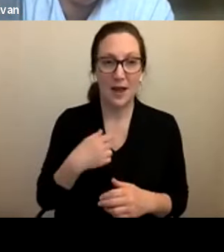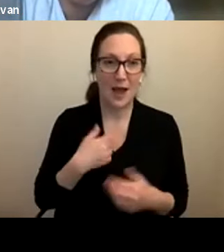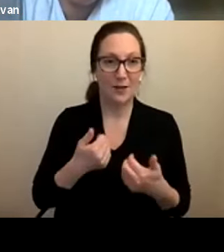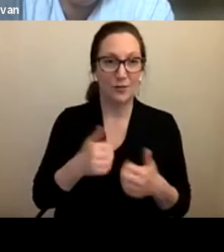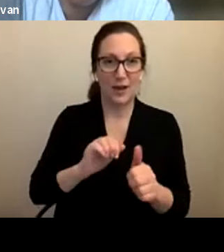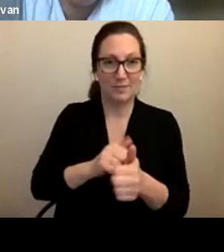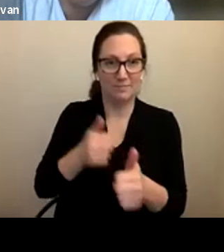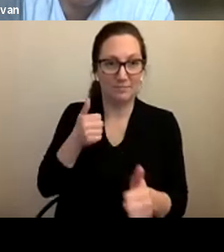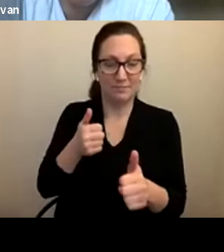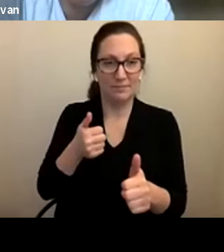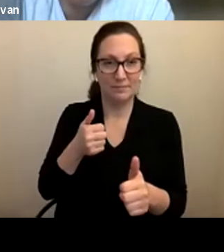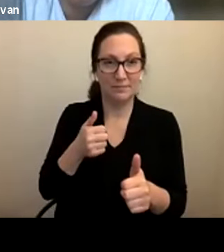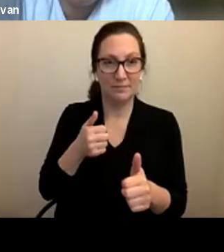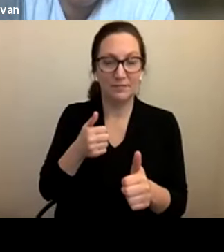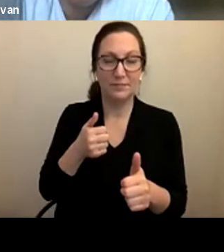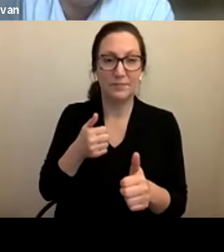rewarding